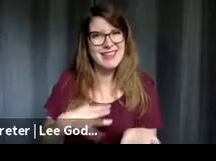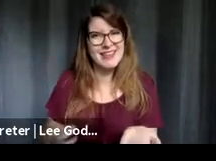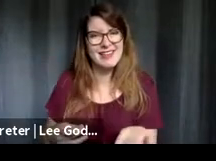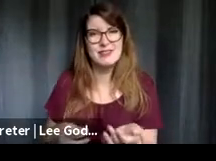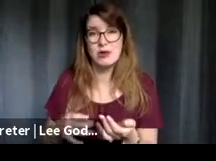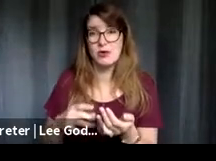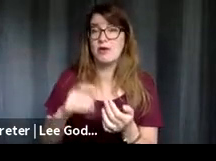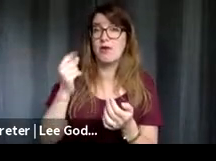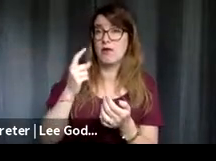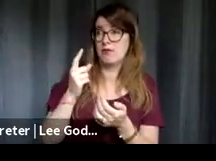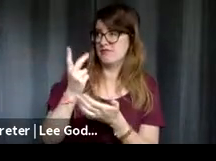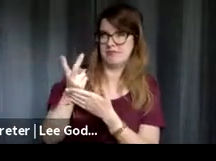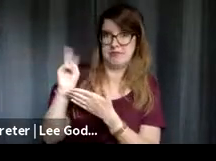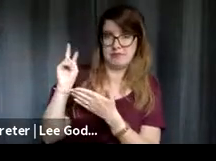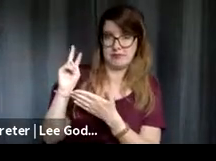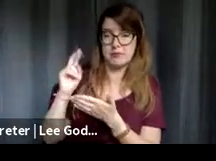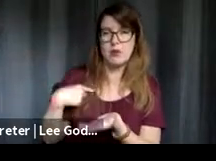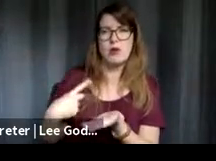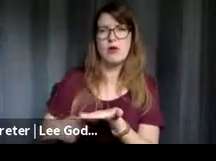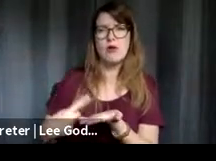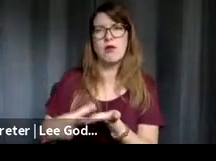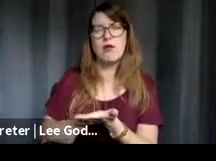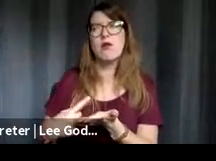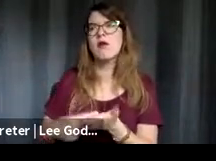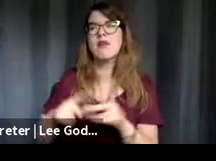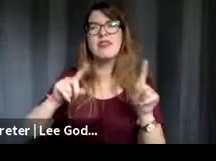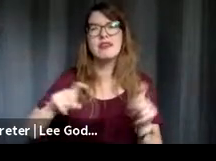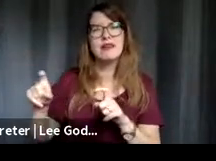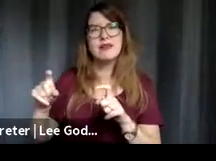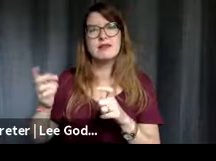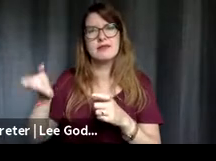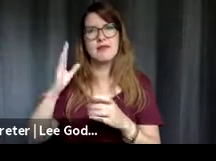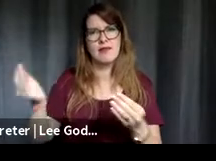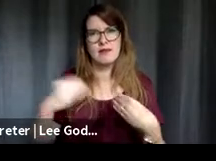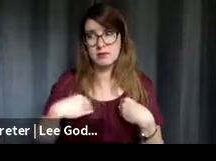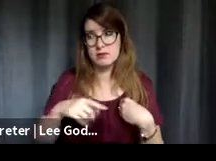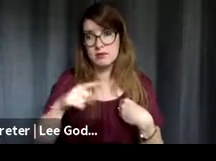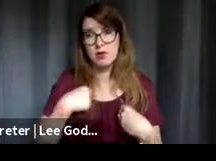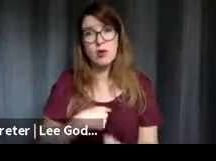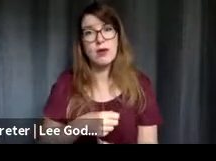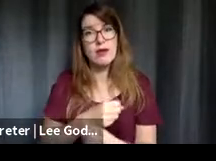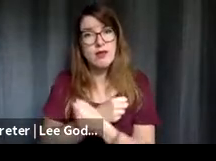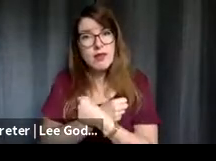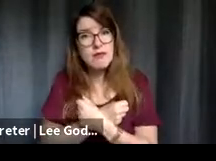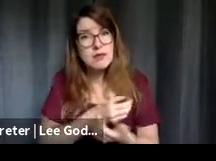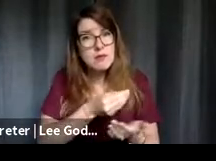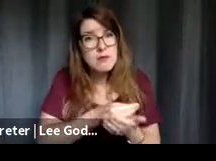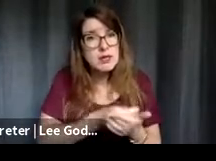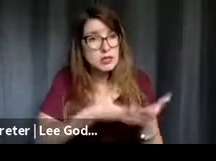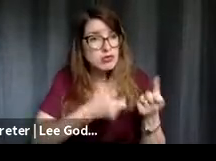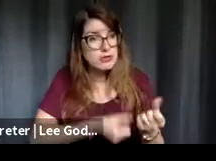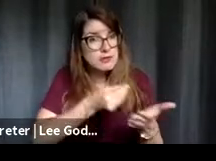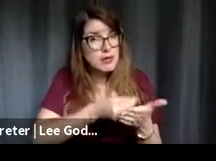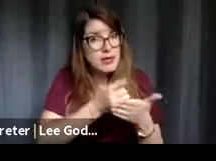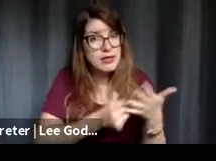one, we talked about the test that God gives us to see, are we loving money and trusting money